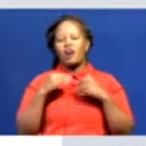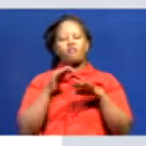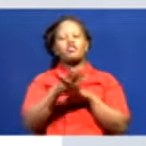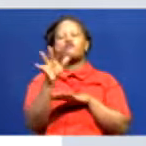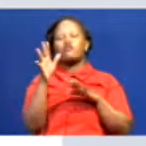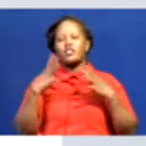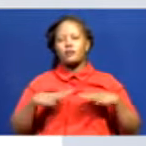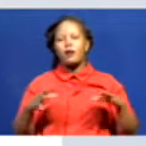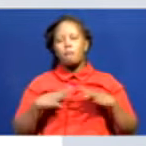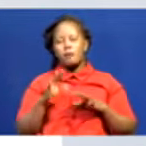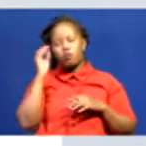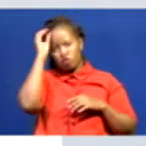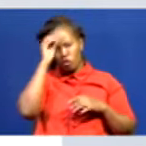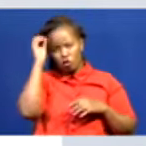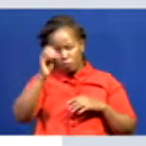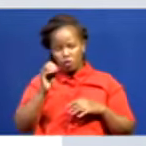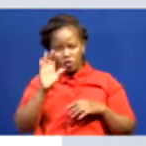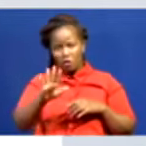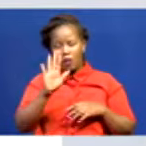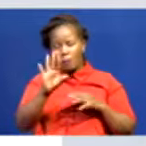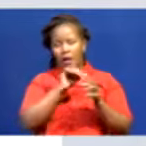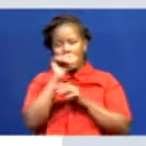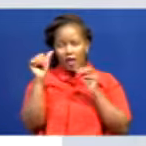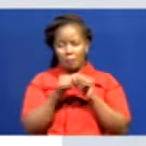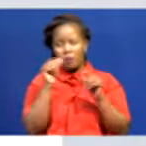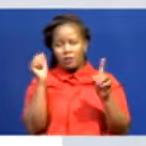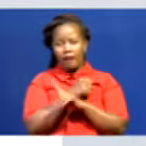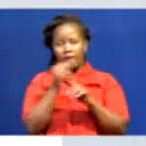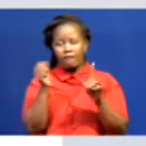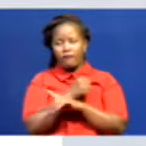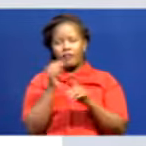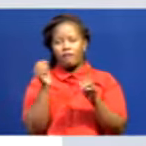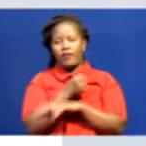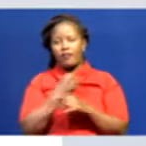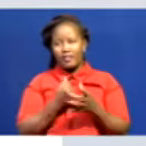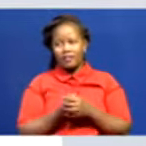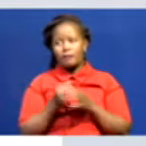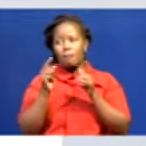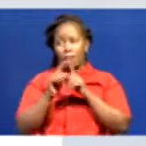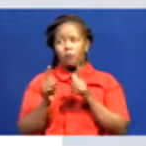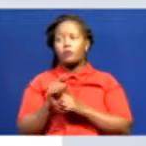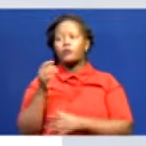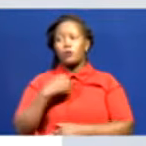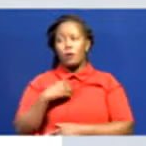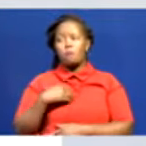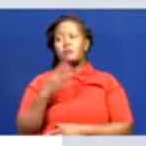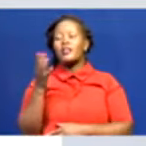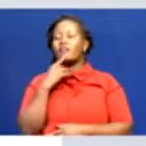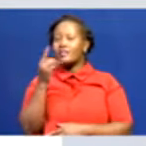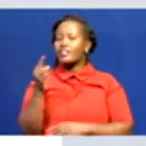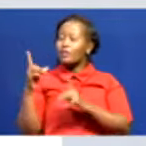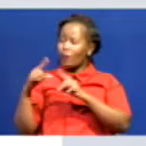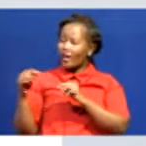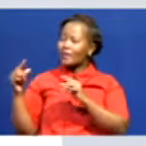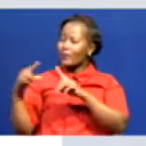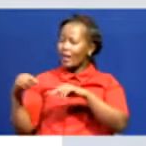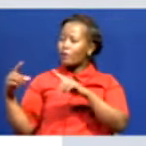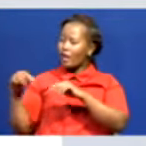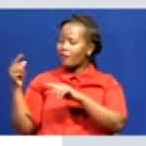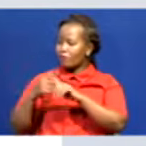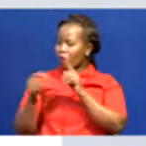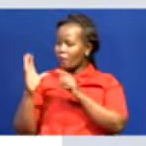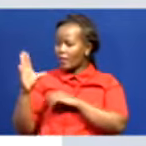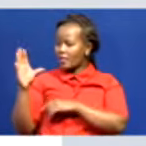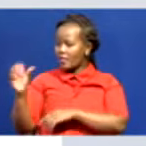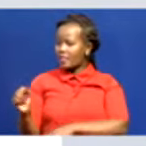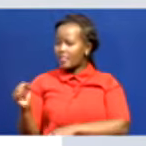the recent orgy of violence that took place in some parts of the country. I am actually reading word for word, a few words verbatim of what